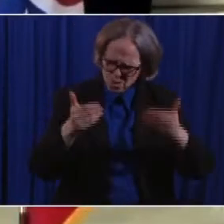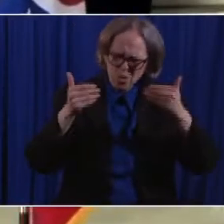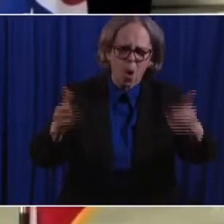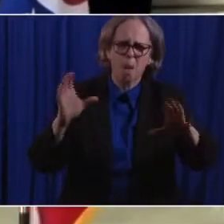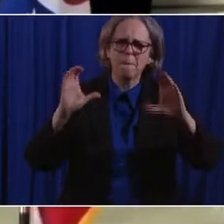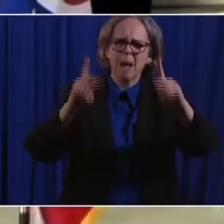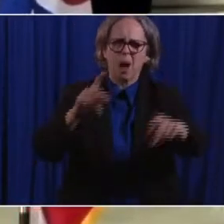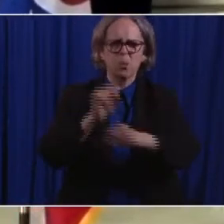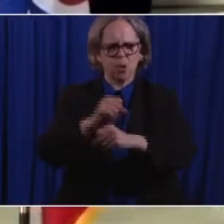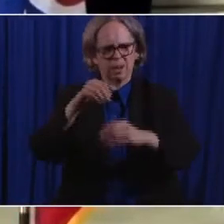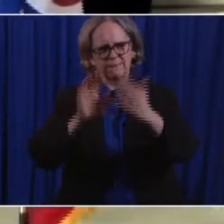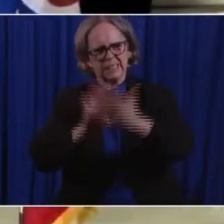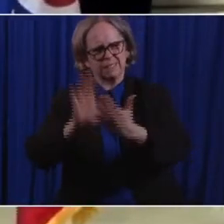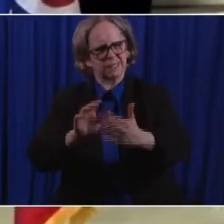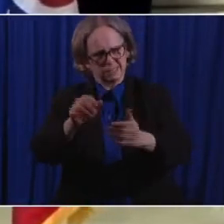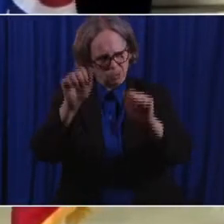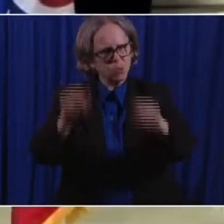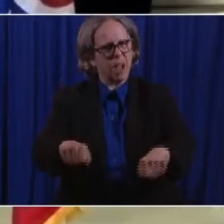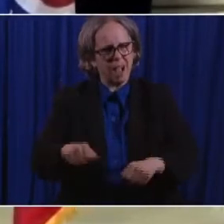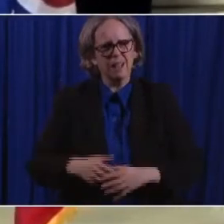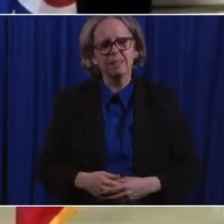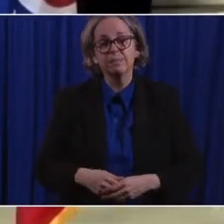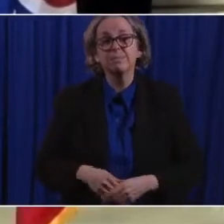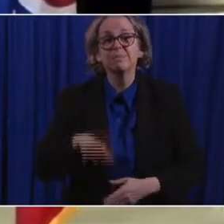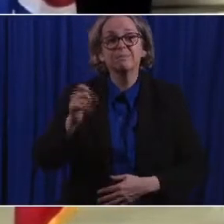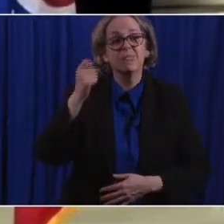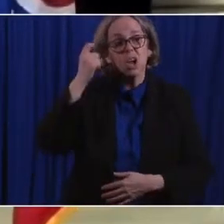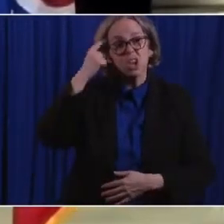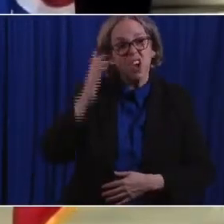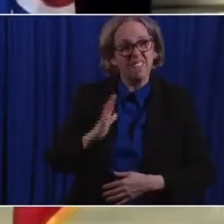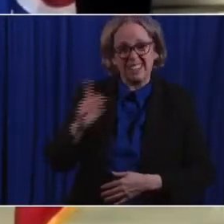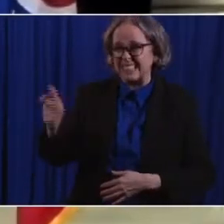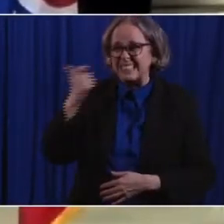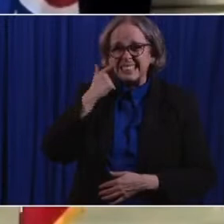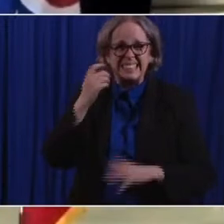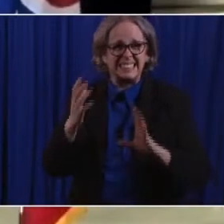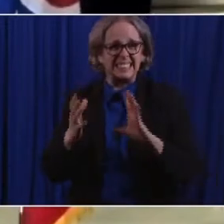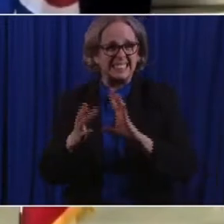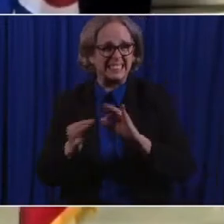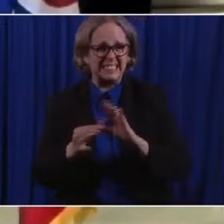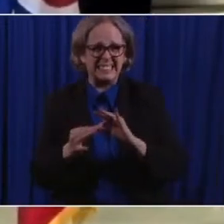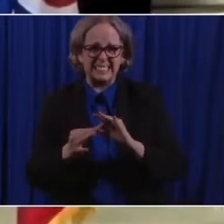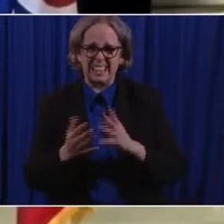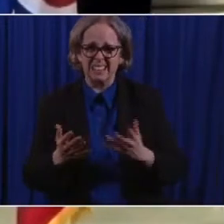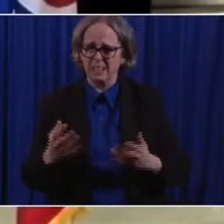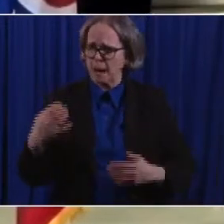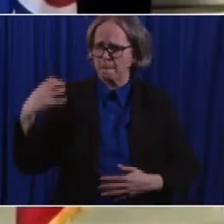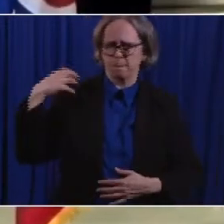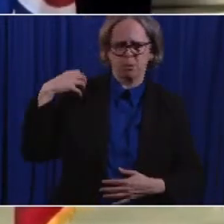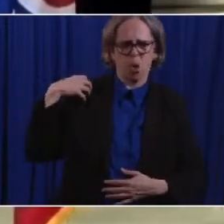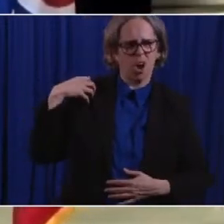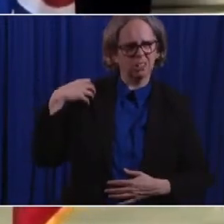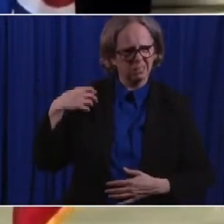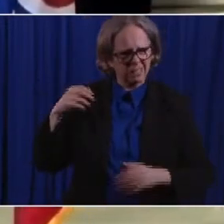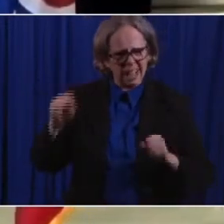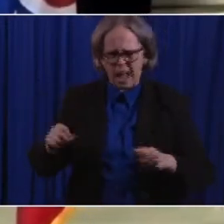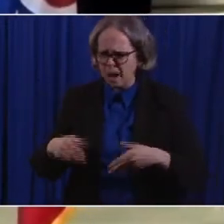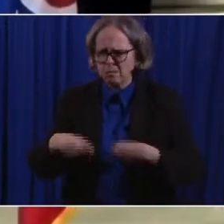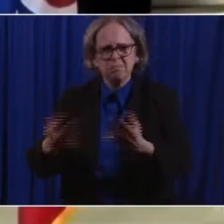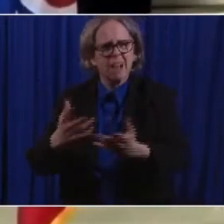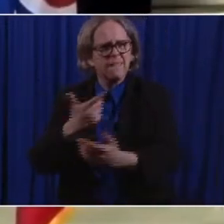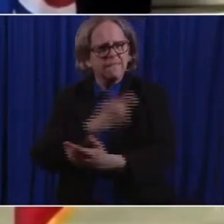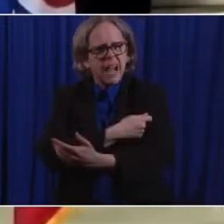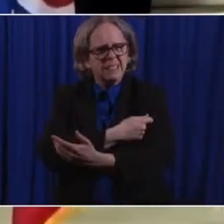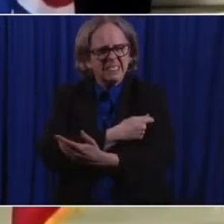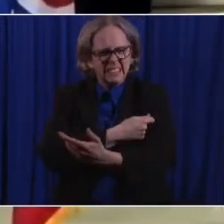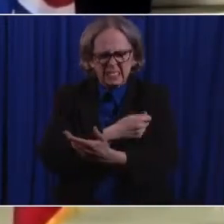that with the opportunity for many employers to vaccinate their employees at work, I'm sure that there are many